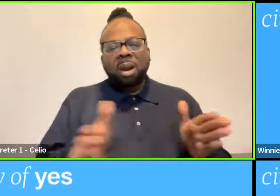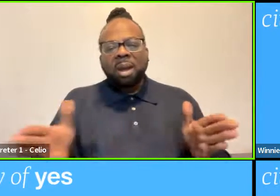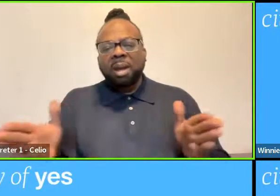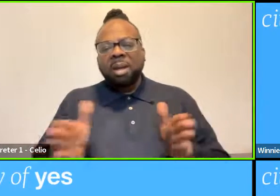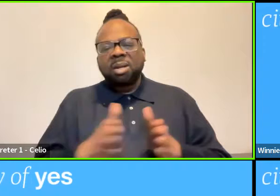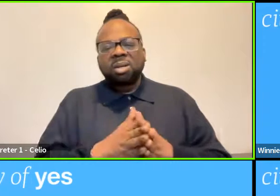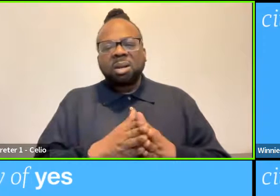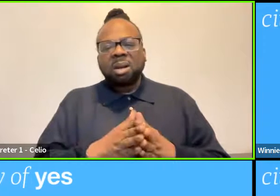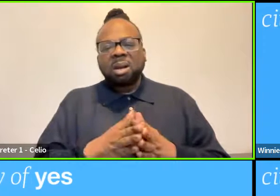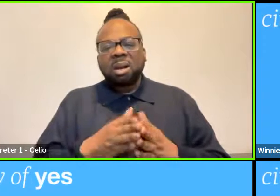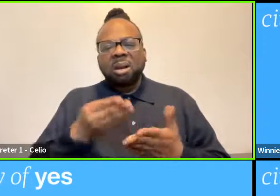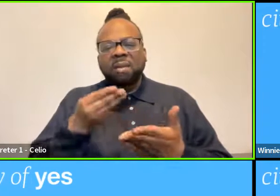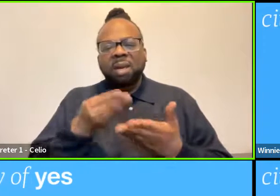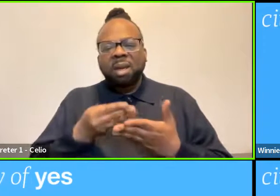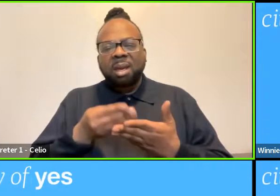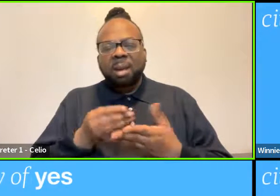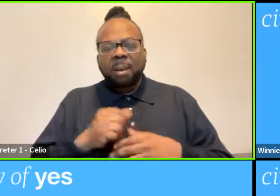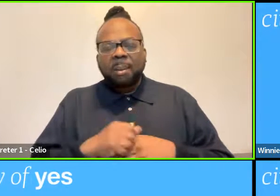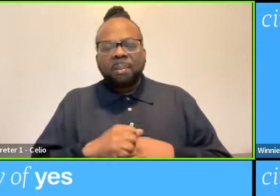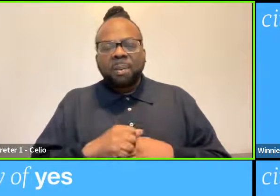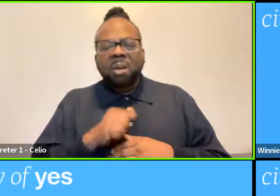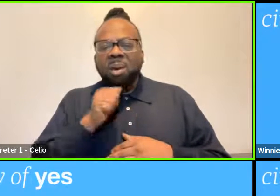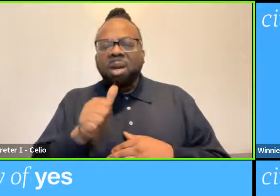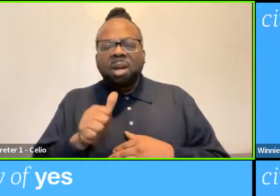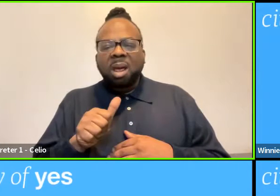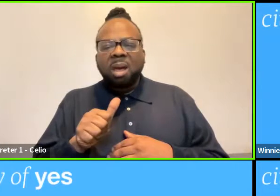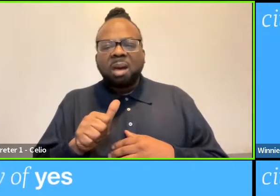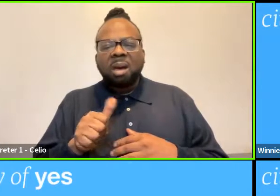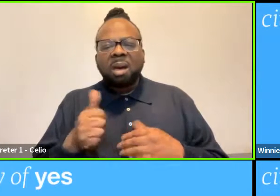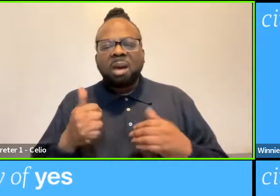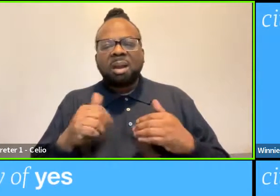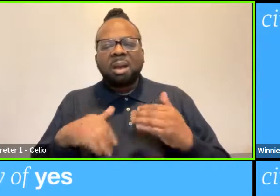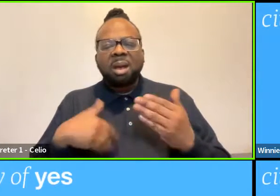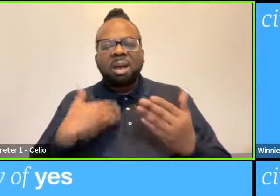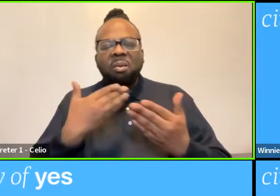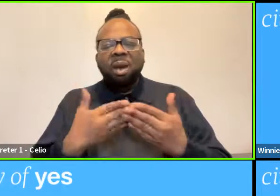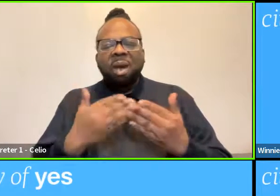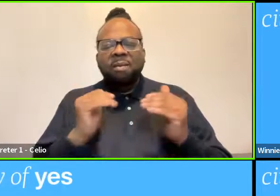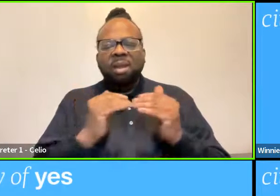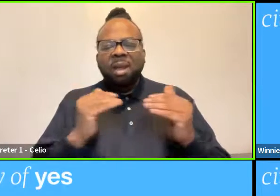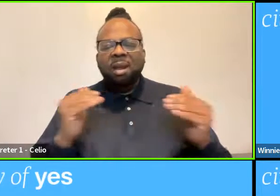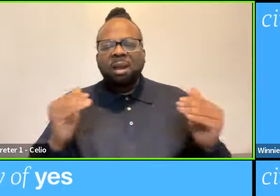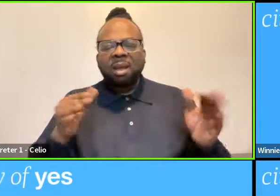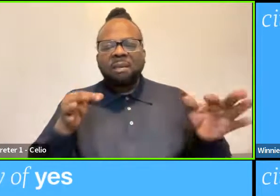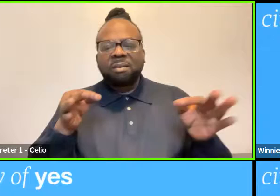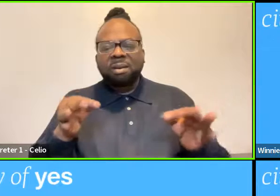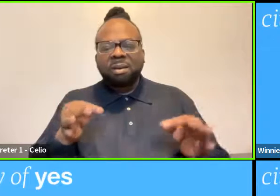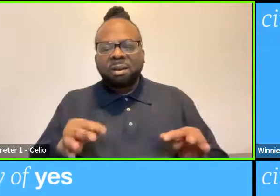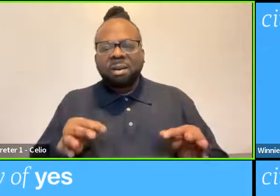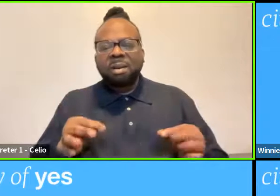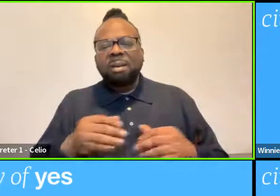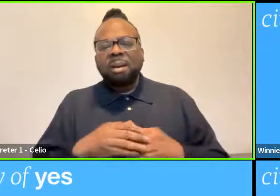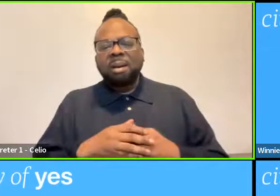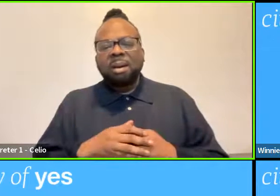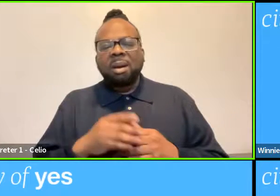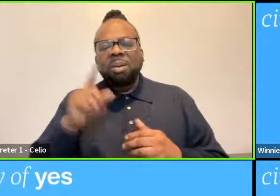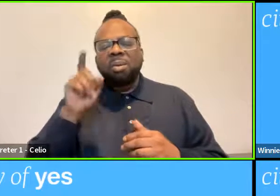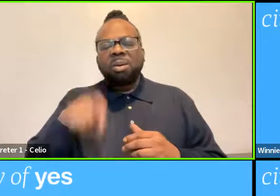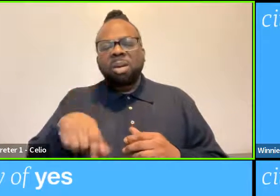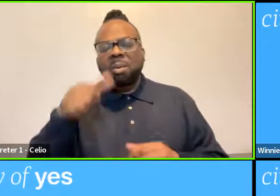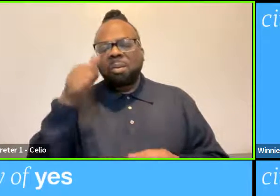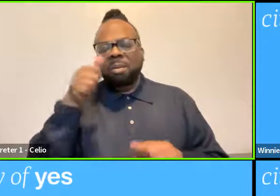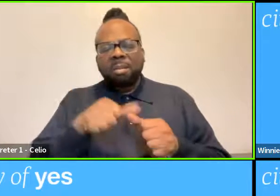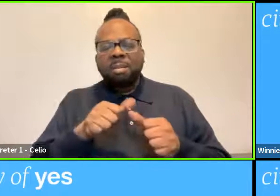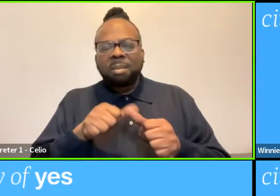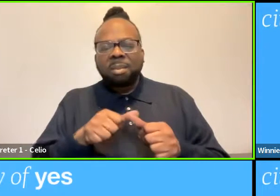We haven't reached that level of detail in terms of how income averaging works, but that's a good comment for us to keep in mind. Thank you very much.